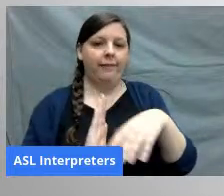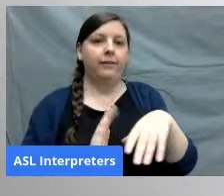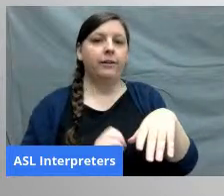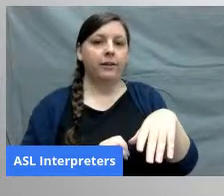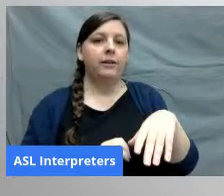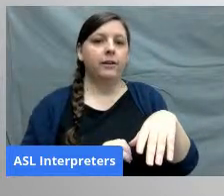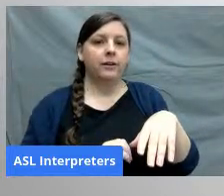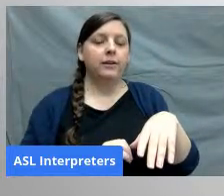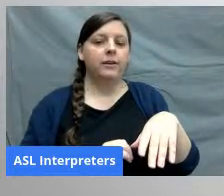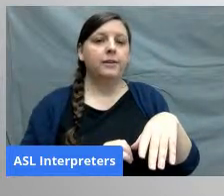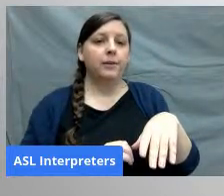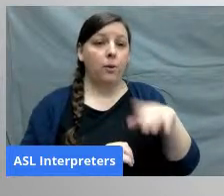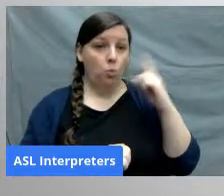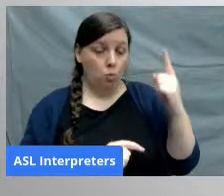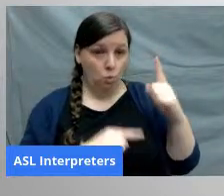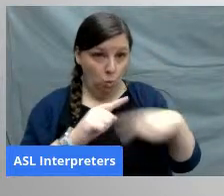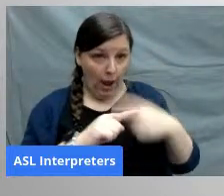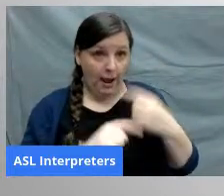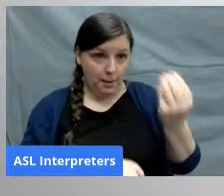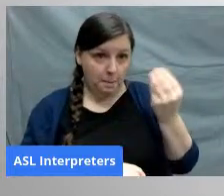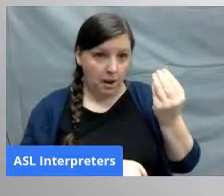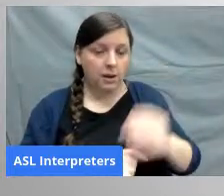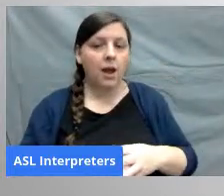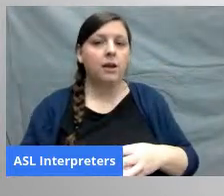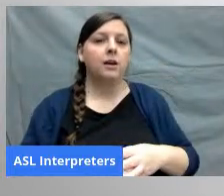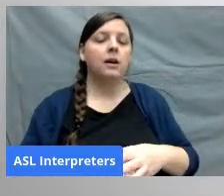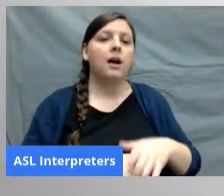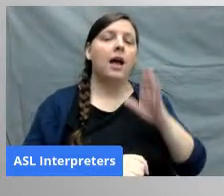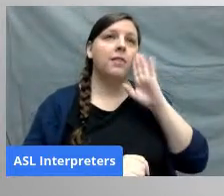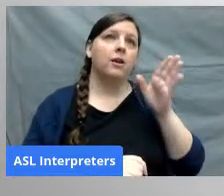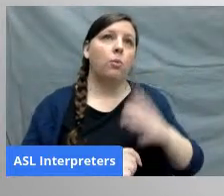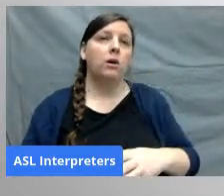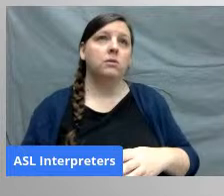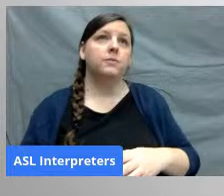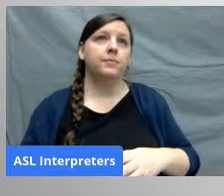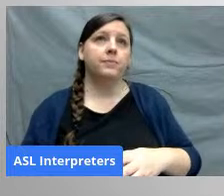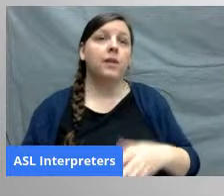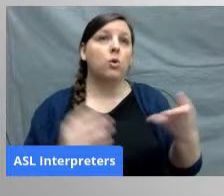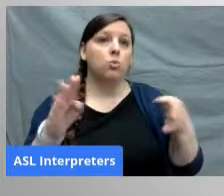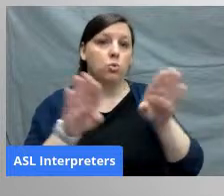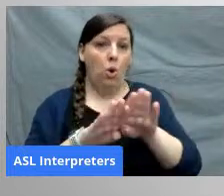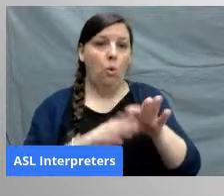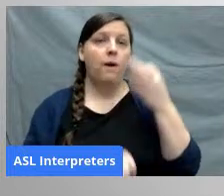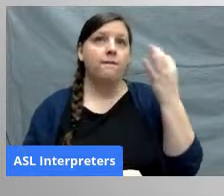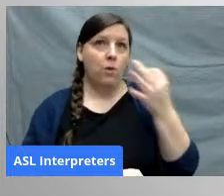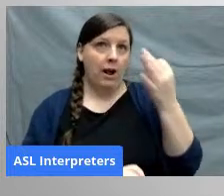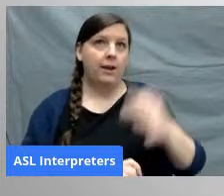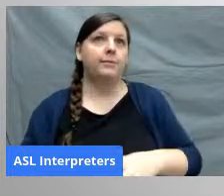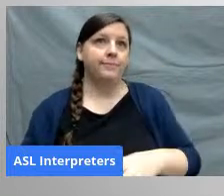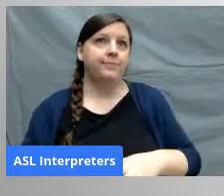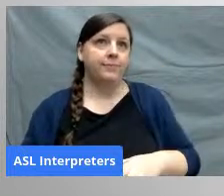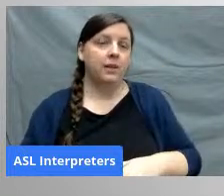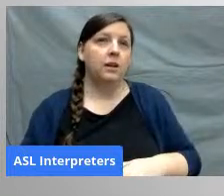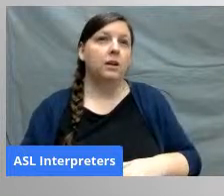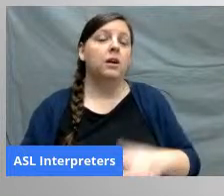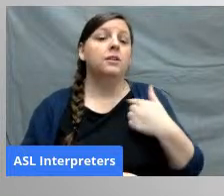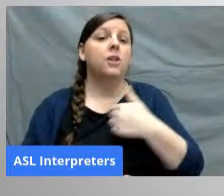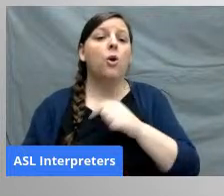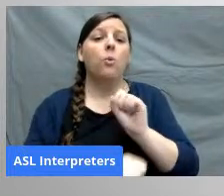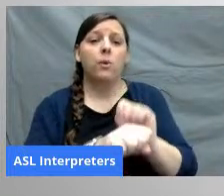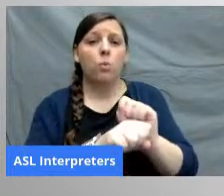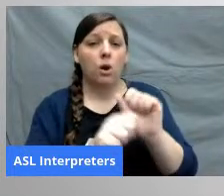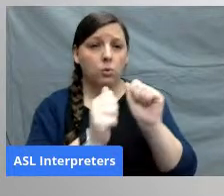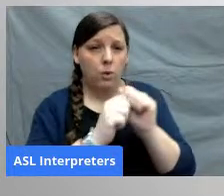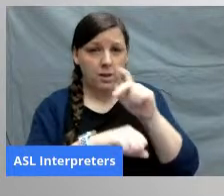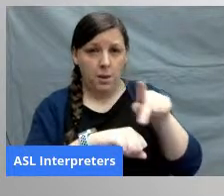on Monday, and then it will close on Friday. And so we work with principals